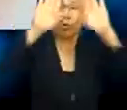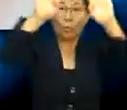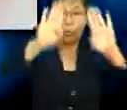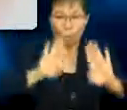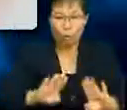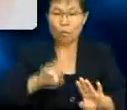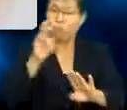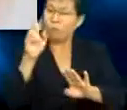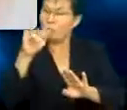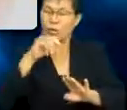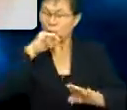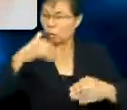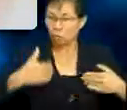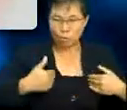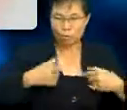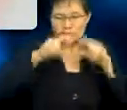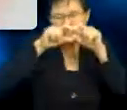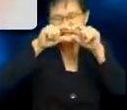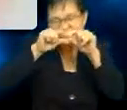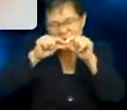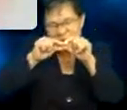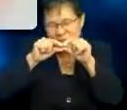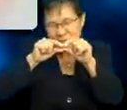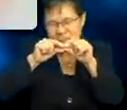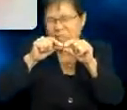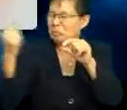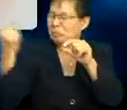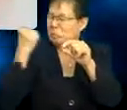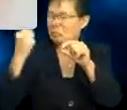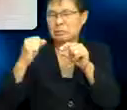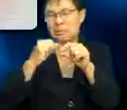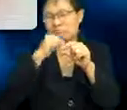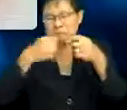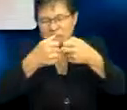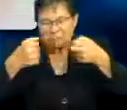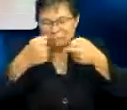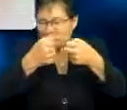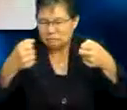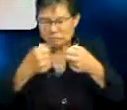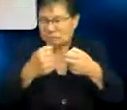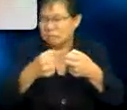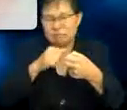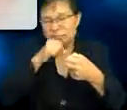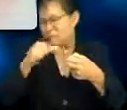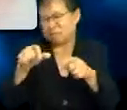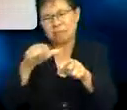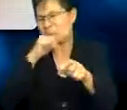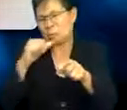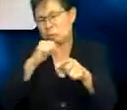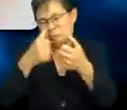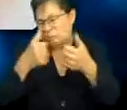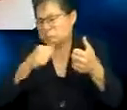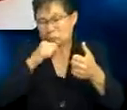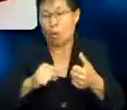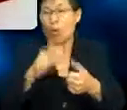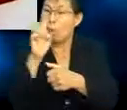vein. The walls of veins are not as thick, muscular, and elastic as those of